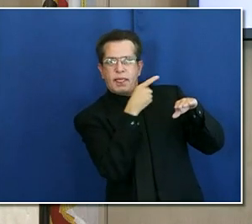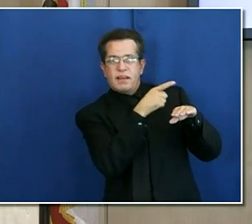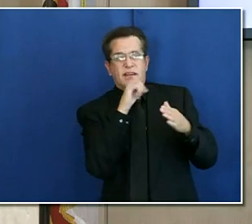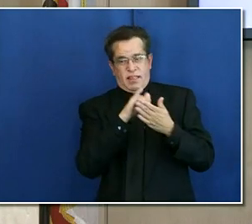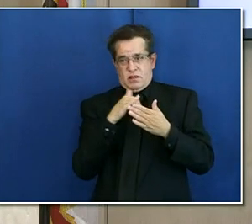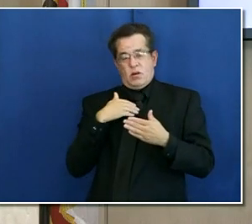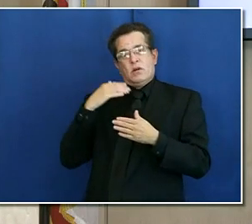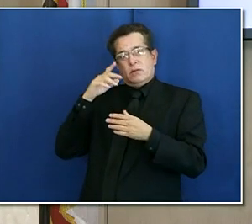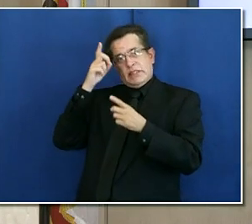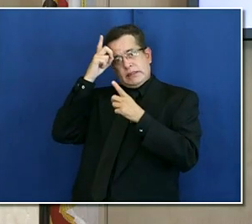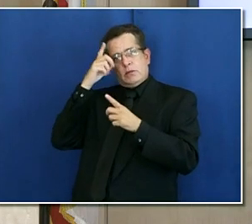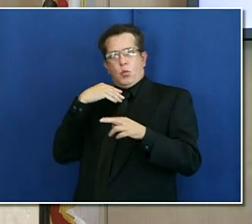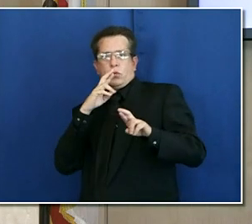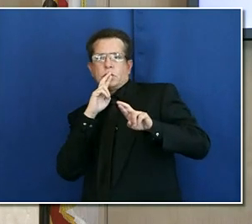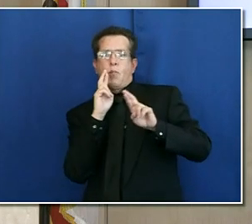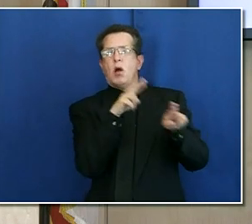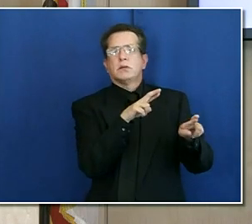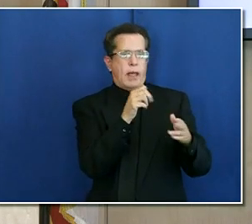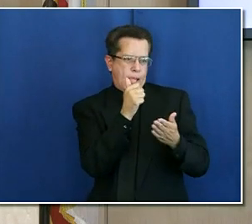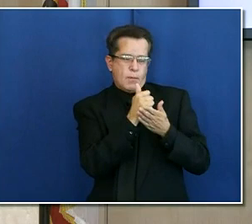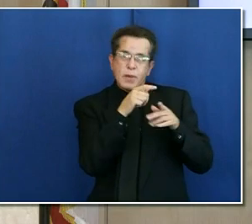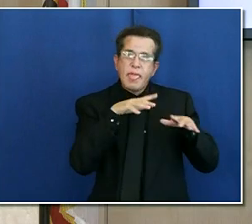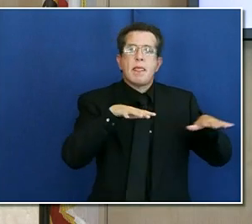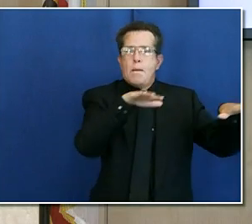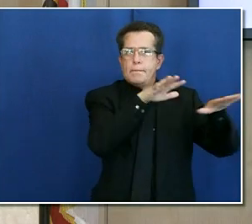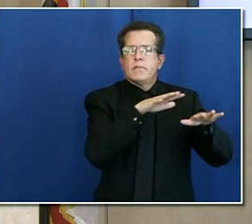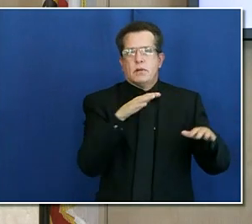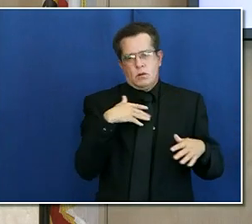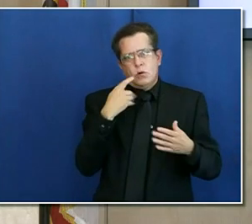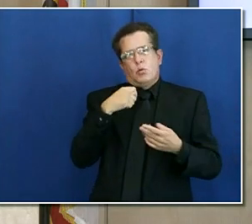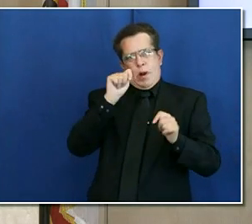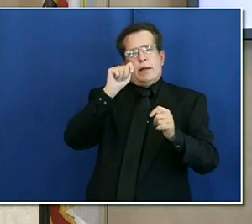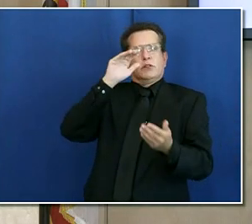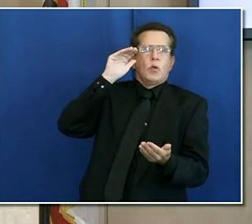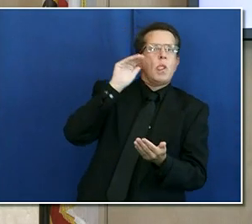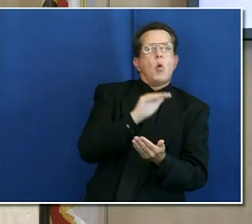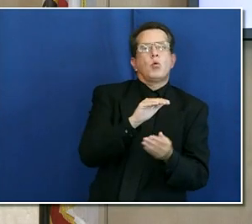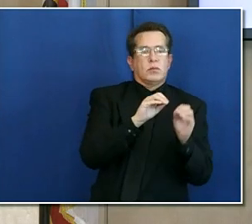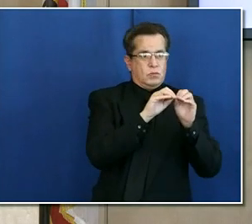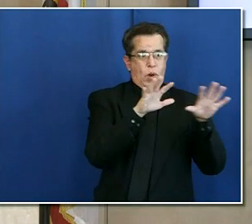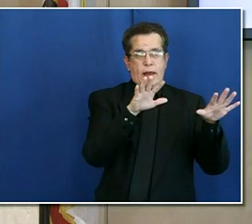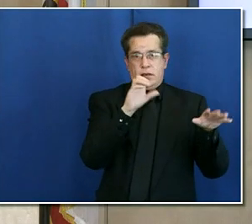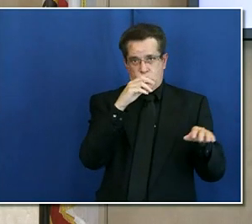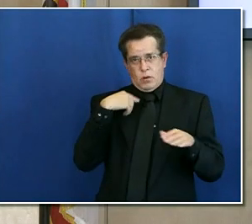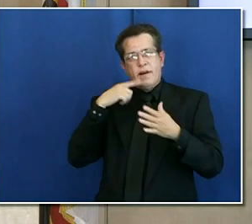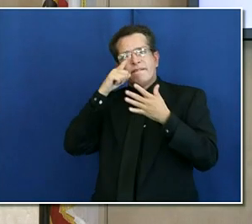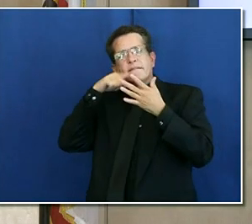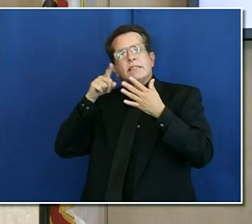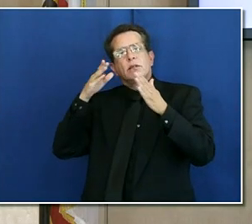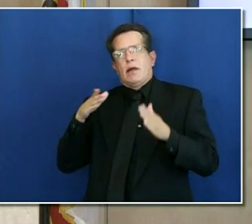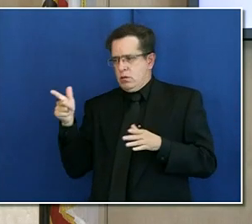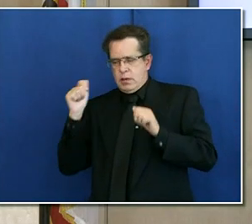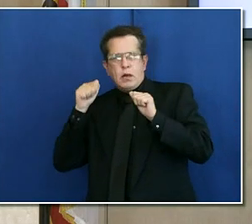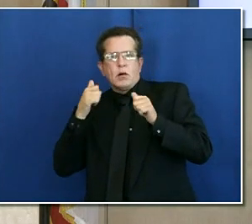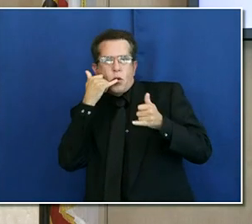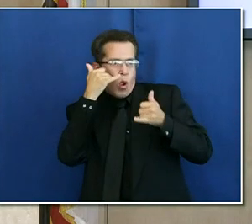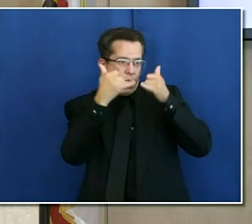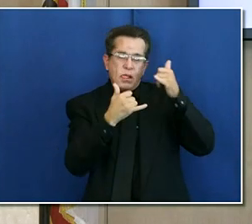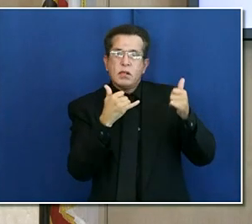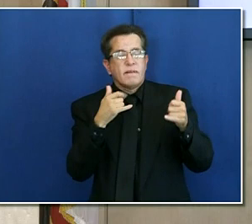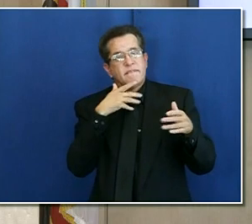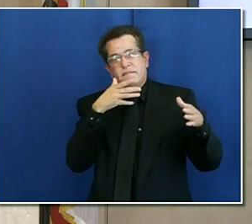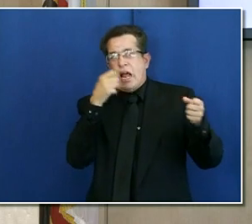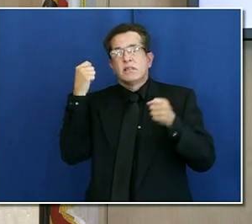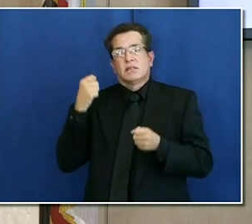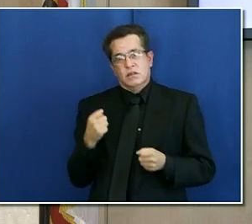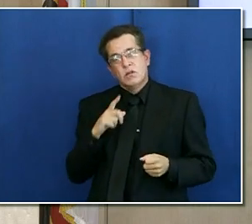disease in response to pandemics, and it is a key part of our efforts to try and slow the spread. And so what we do with case investigations and contact tracing really